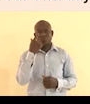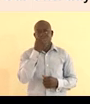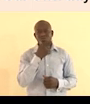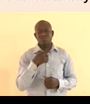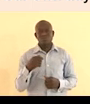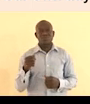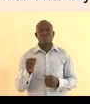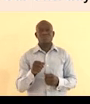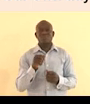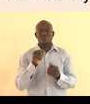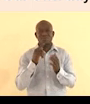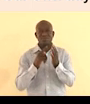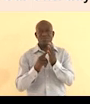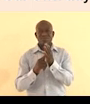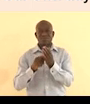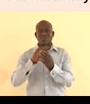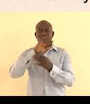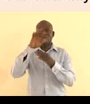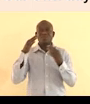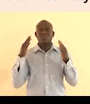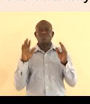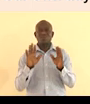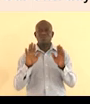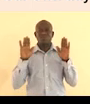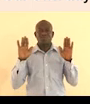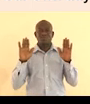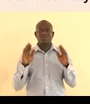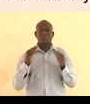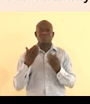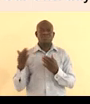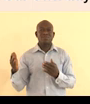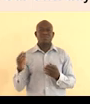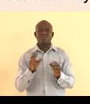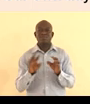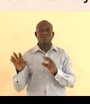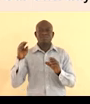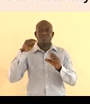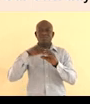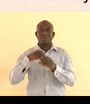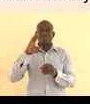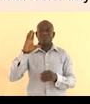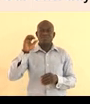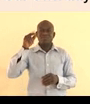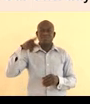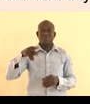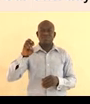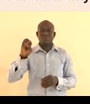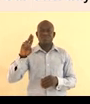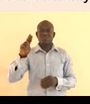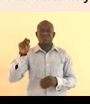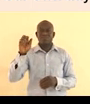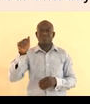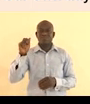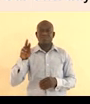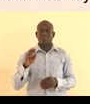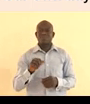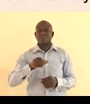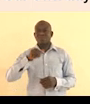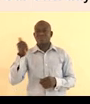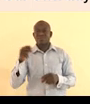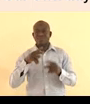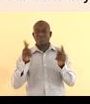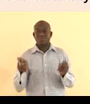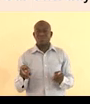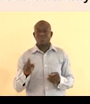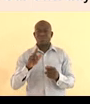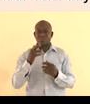who admired the wonderful things he did in Capernaum and elsewhere, why did they suddenly